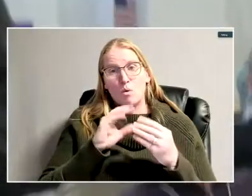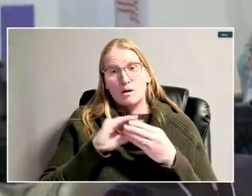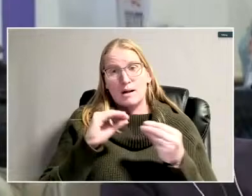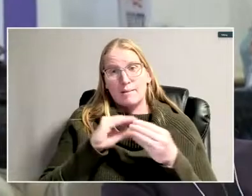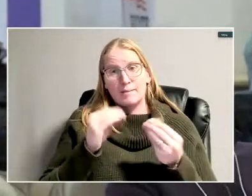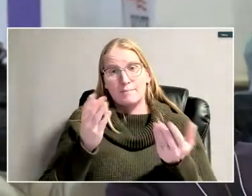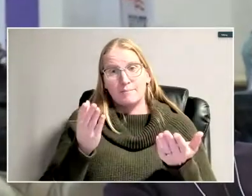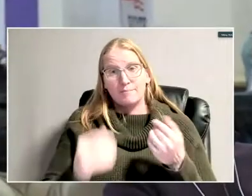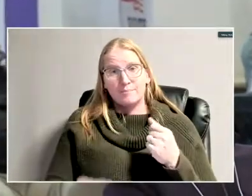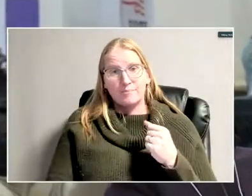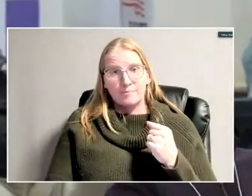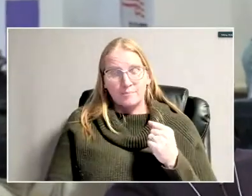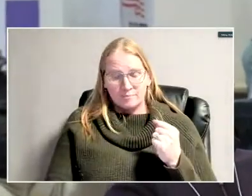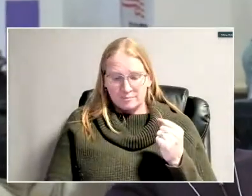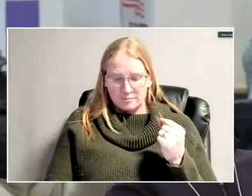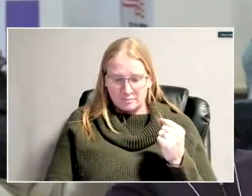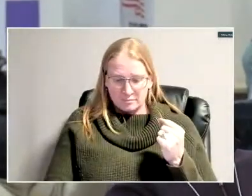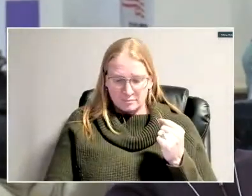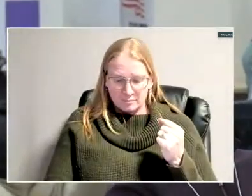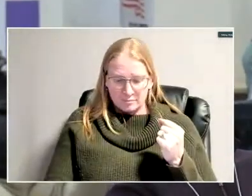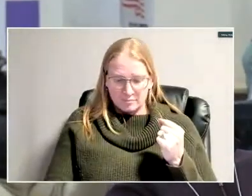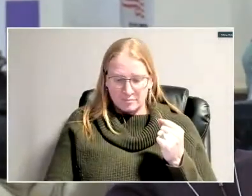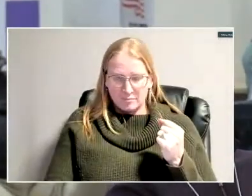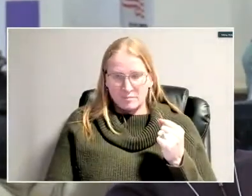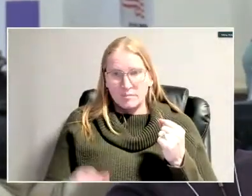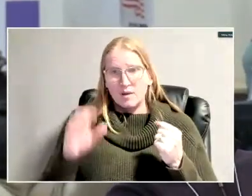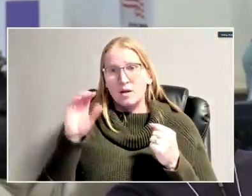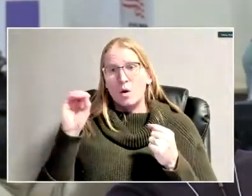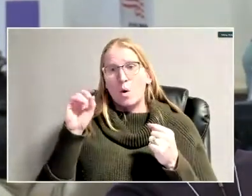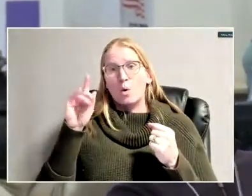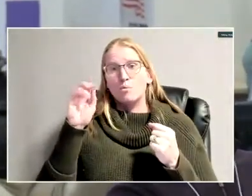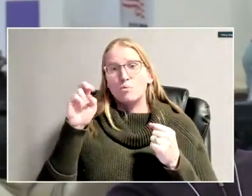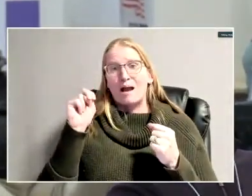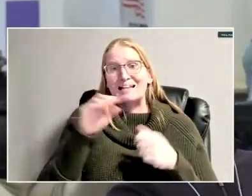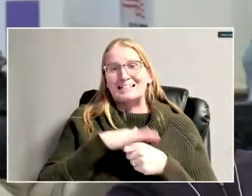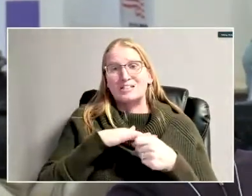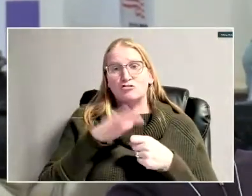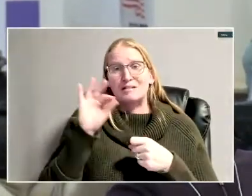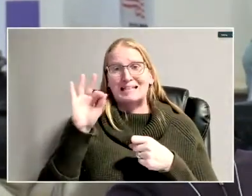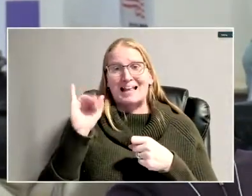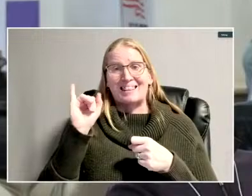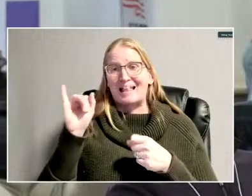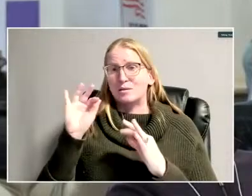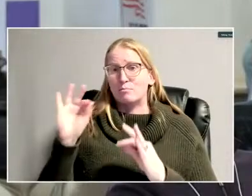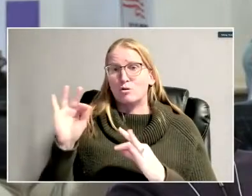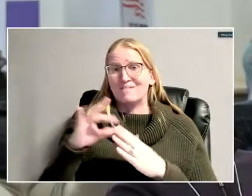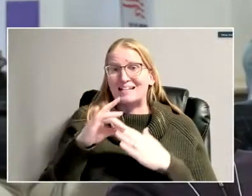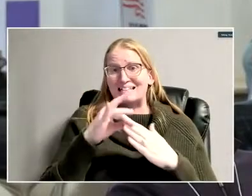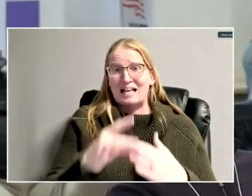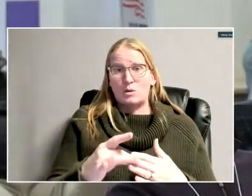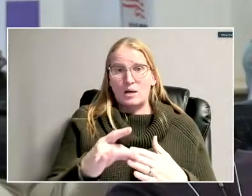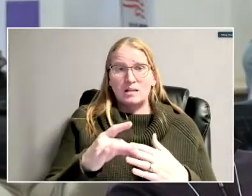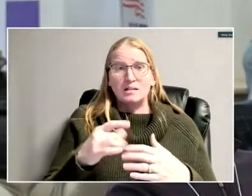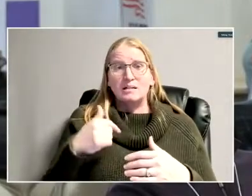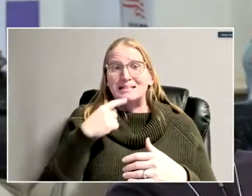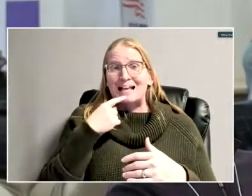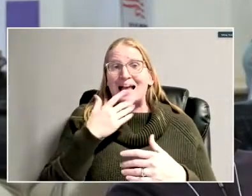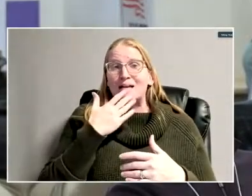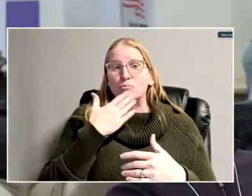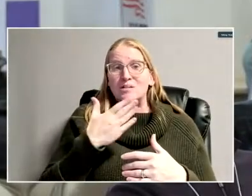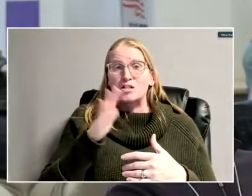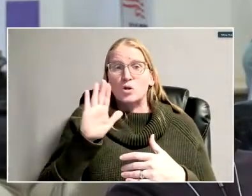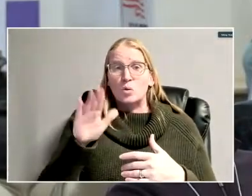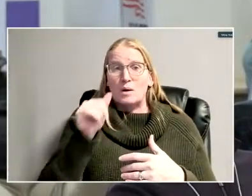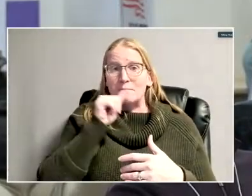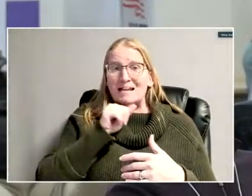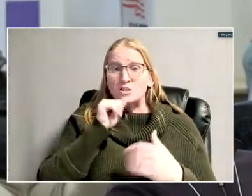O'Brien uh O'Brien District 9 that's a lovely segue for saying to folks I appreciate your patience with me learning today during